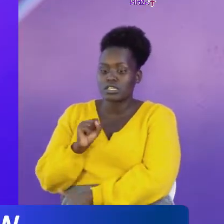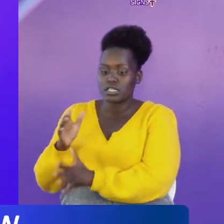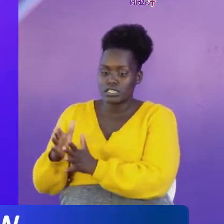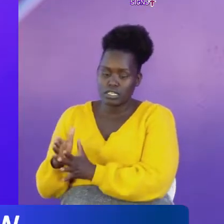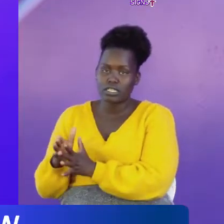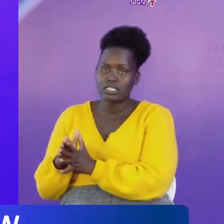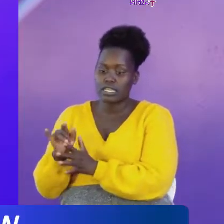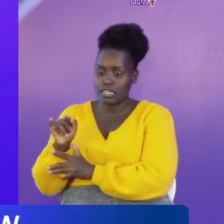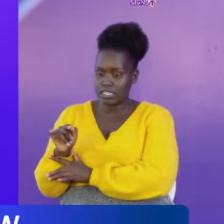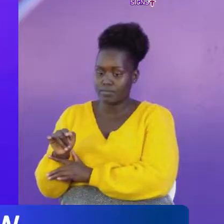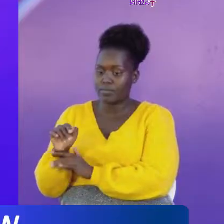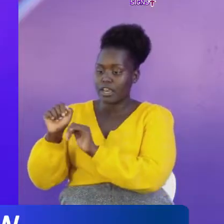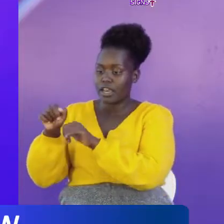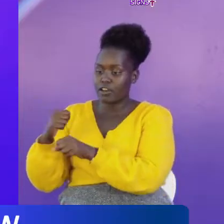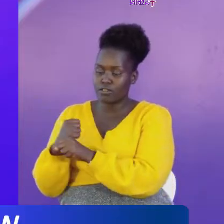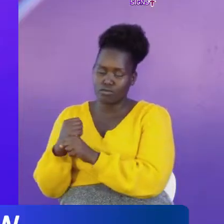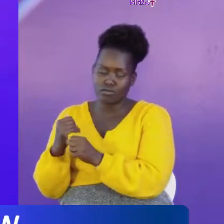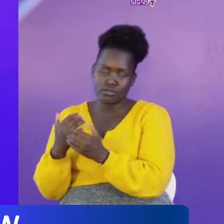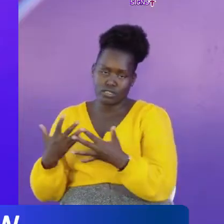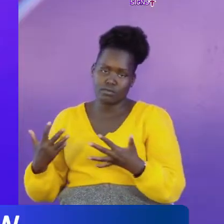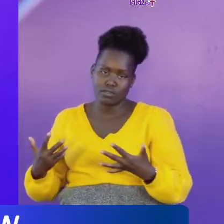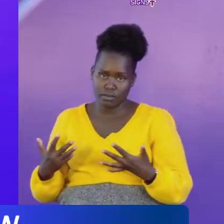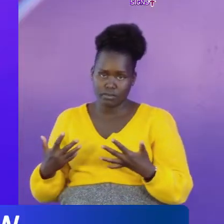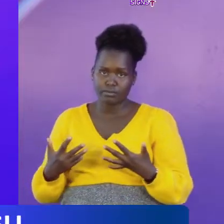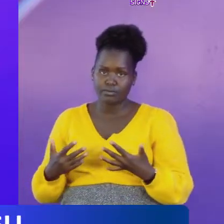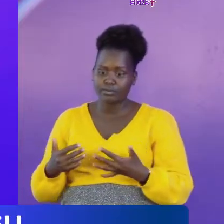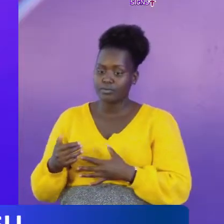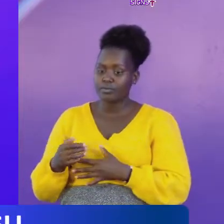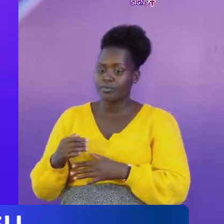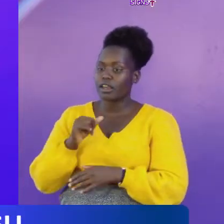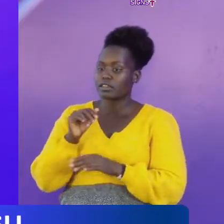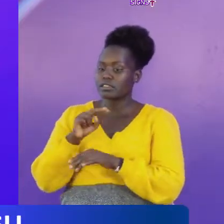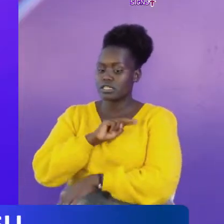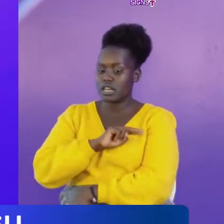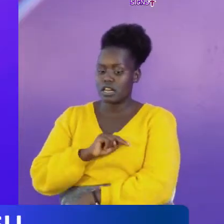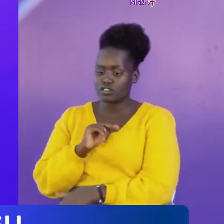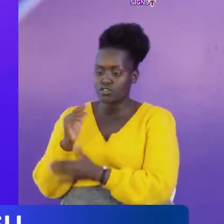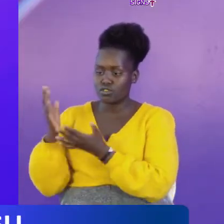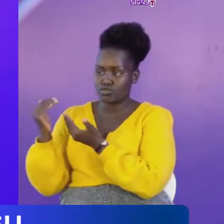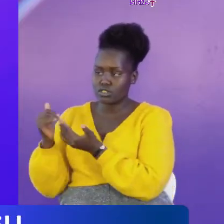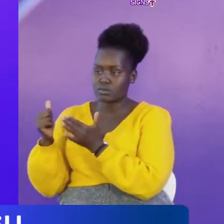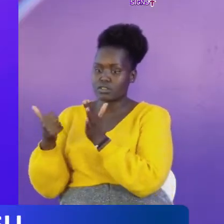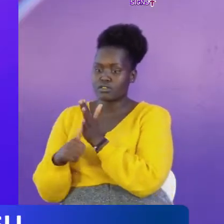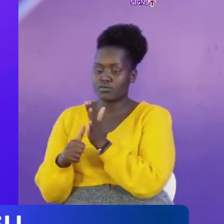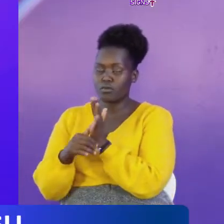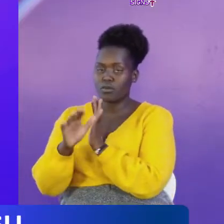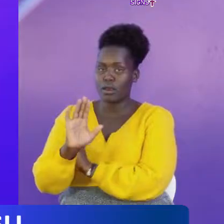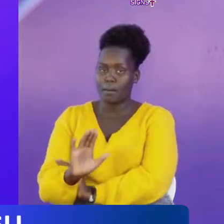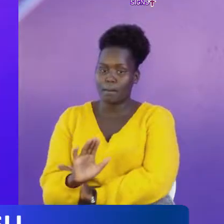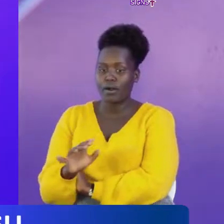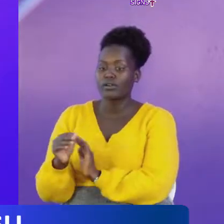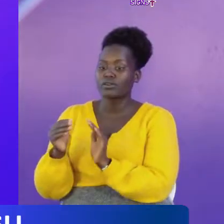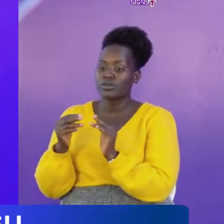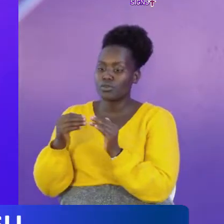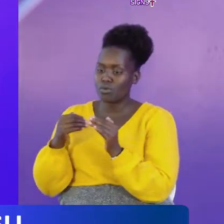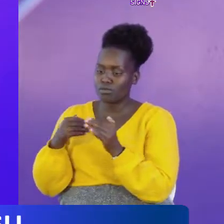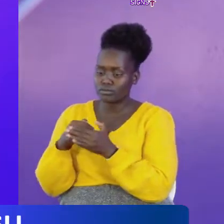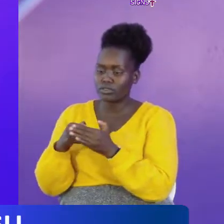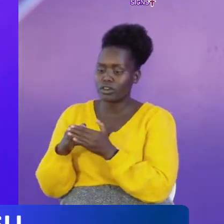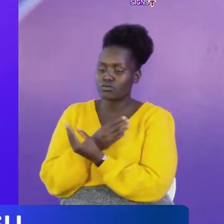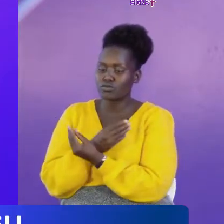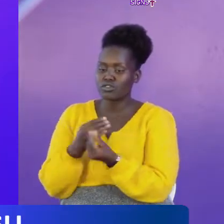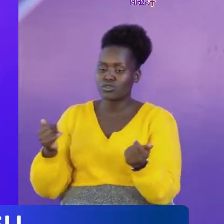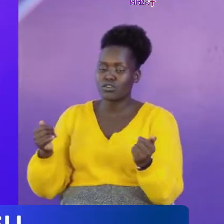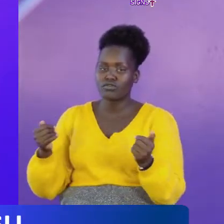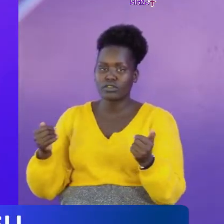something about that dispensary. So, and it is just natural to expect your problem to be, your immediate problem to be sorted